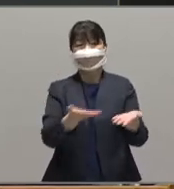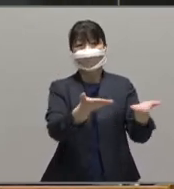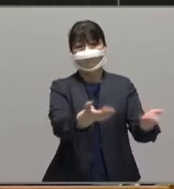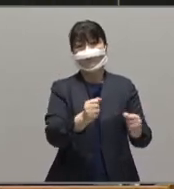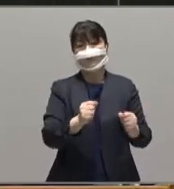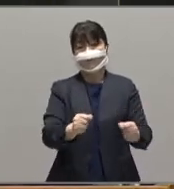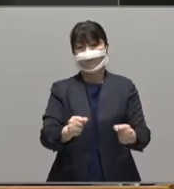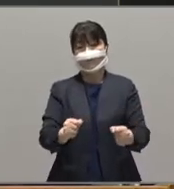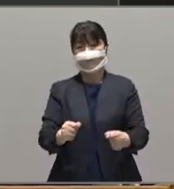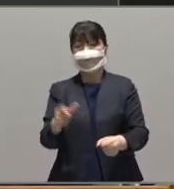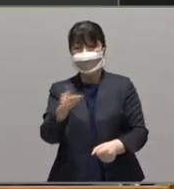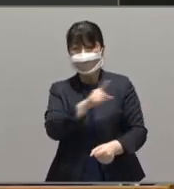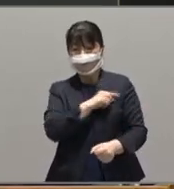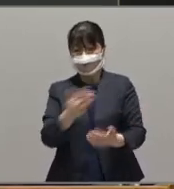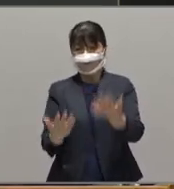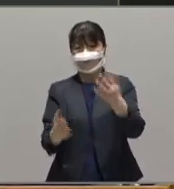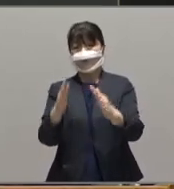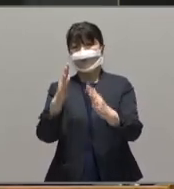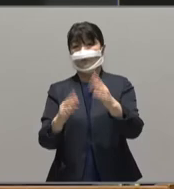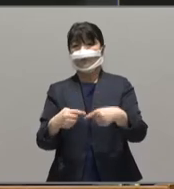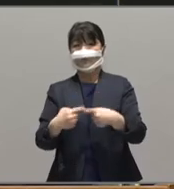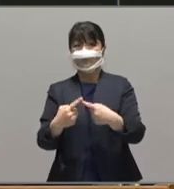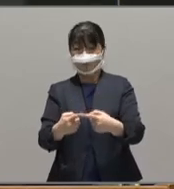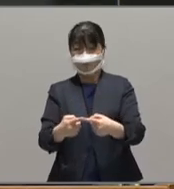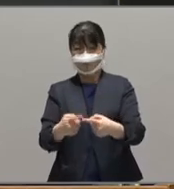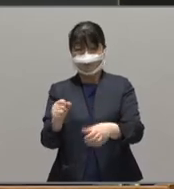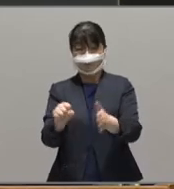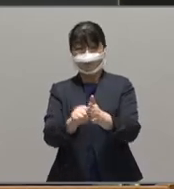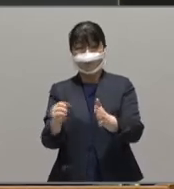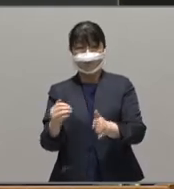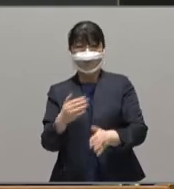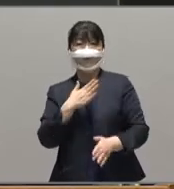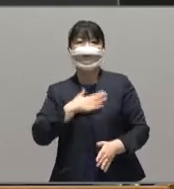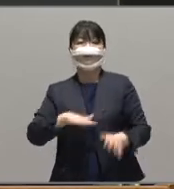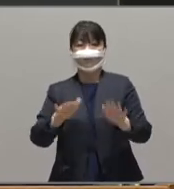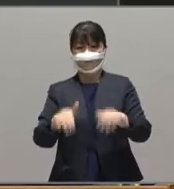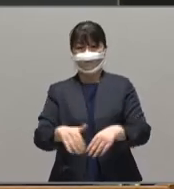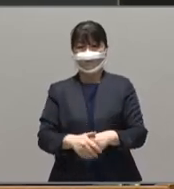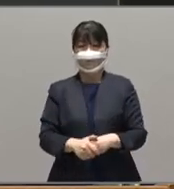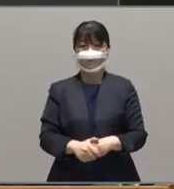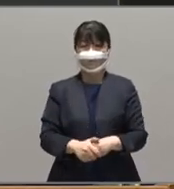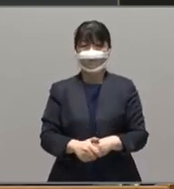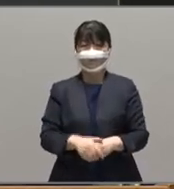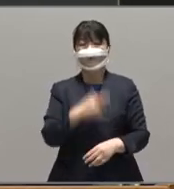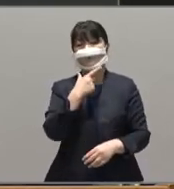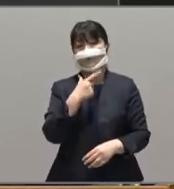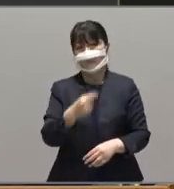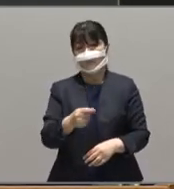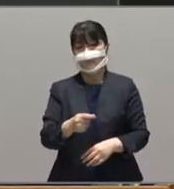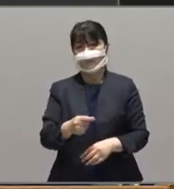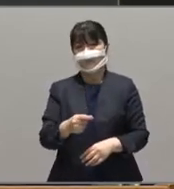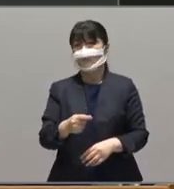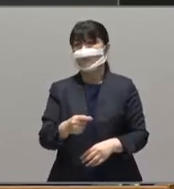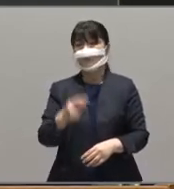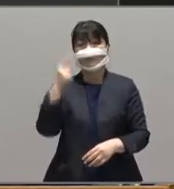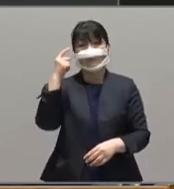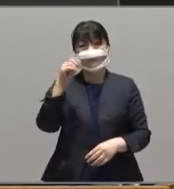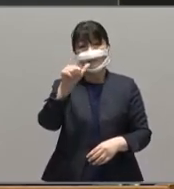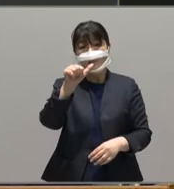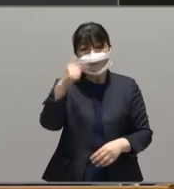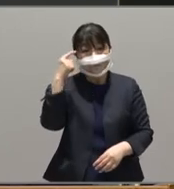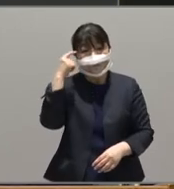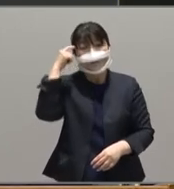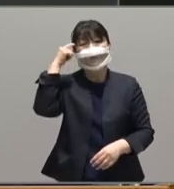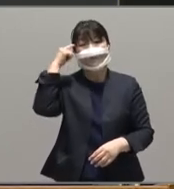because I introduced many of Japanese cultural elements and then impact of a forest medicine. So let people know